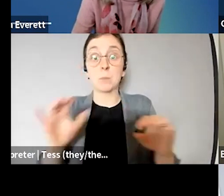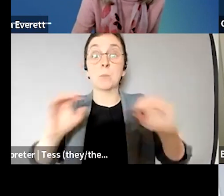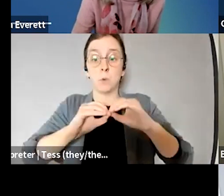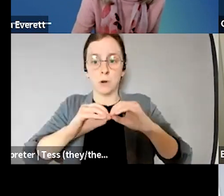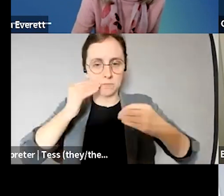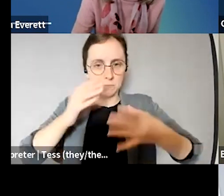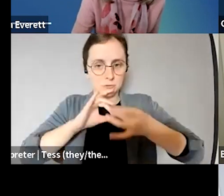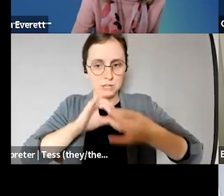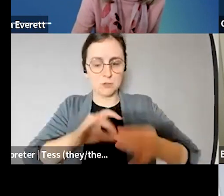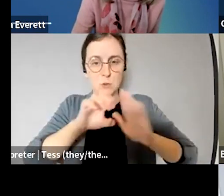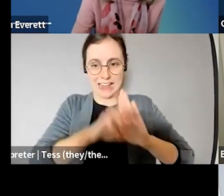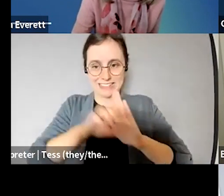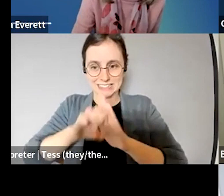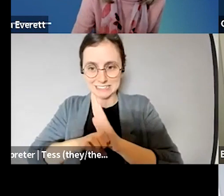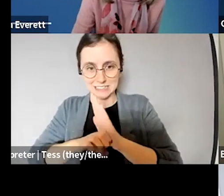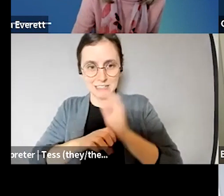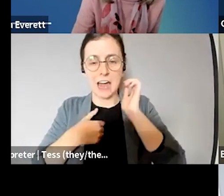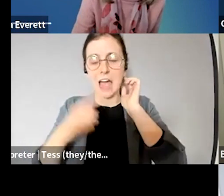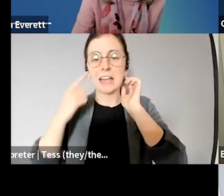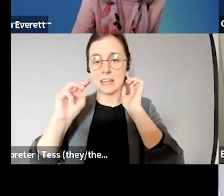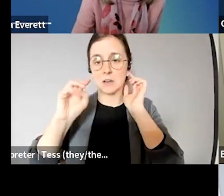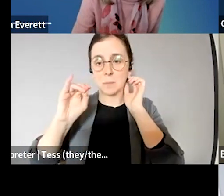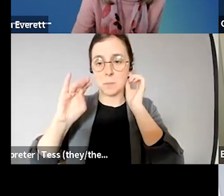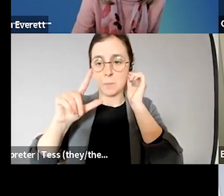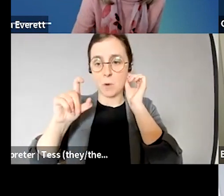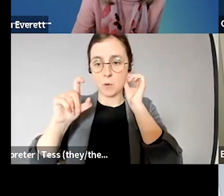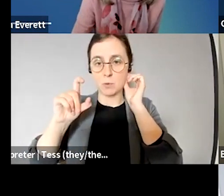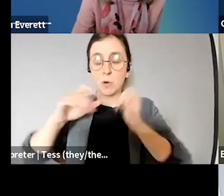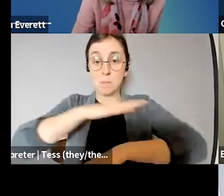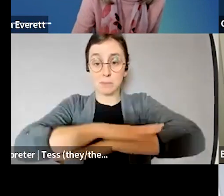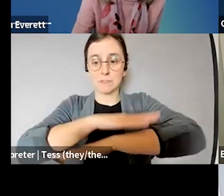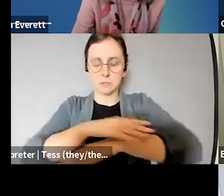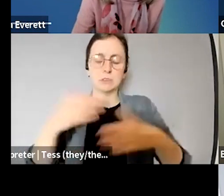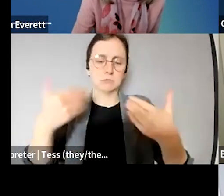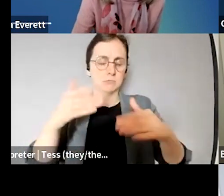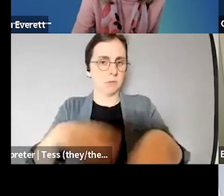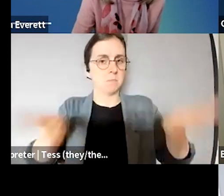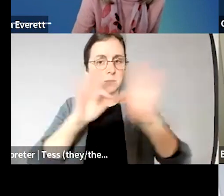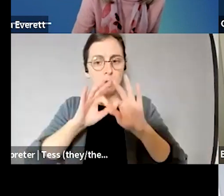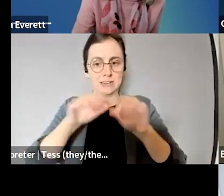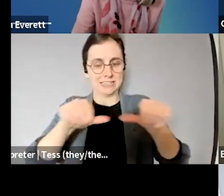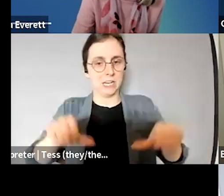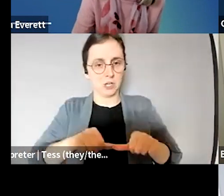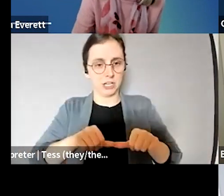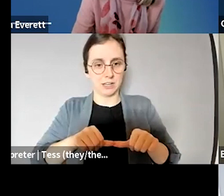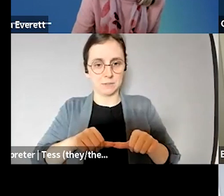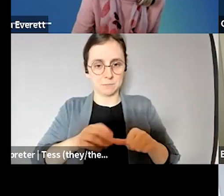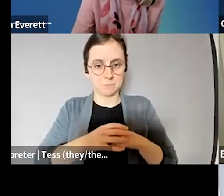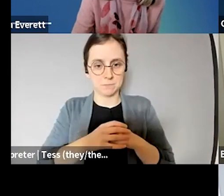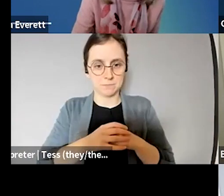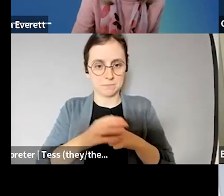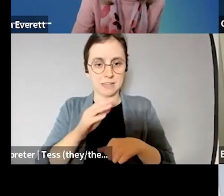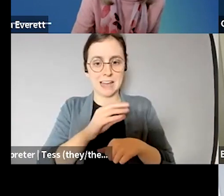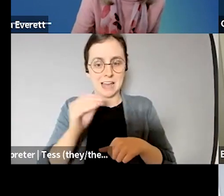move towards. I think the mobile platforms are going to be an important area as well. And I don't know if you have any closing comments, Andrea, on that,